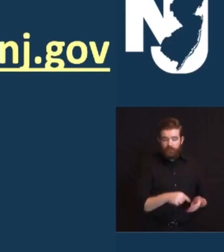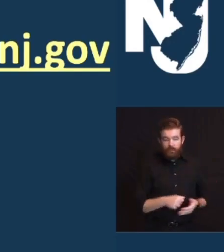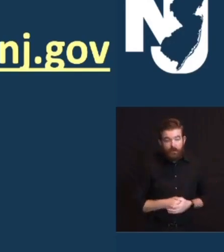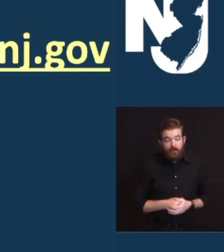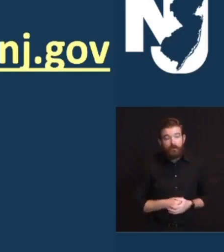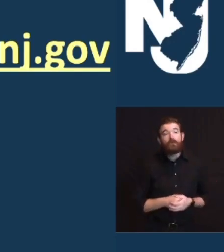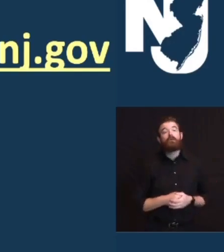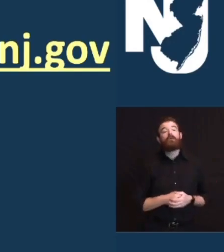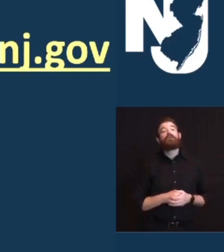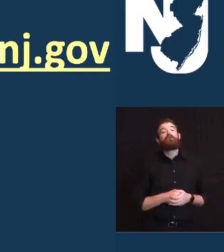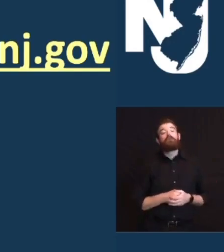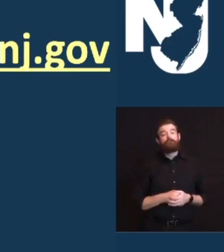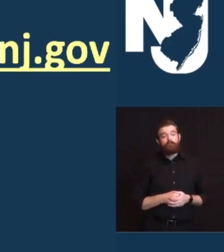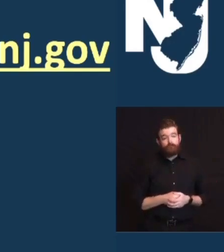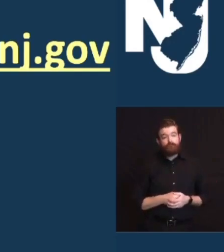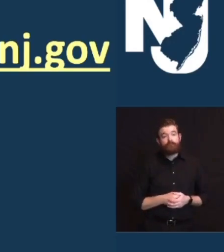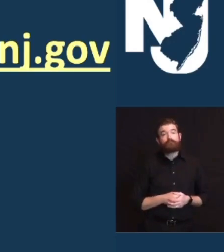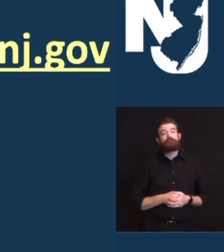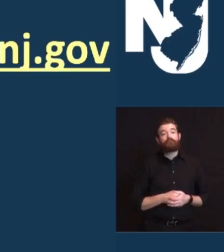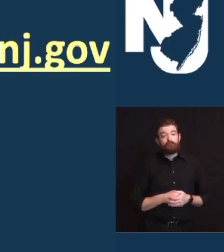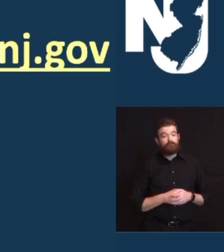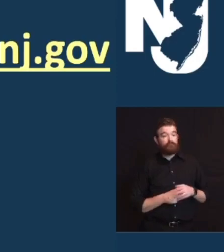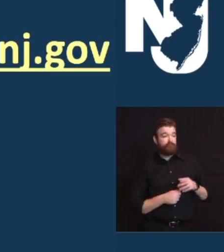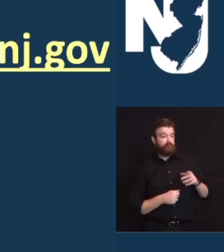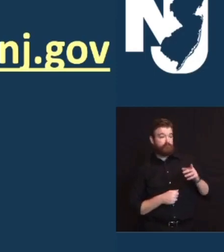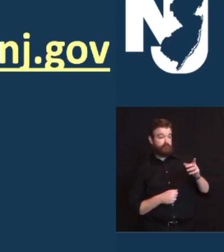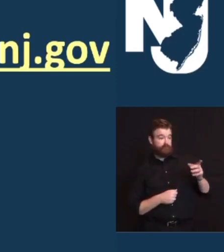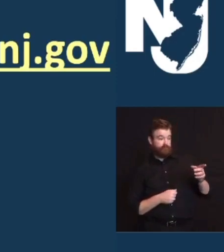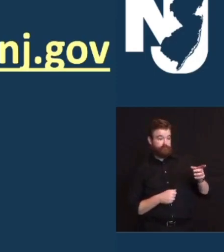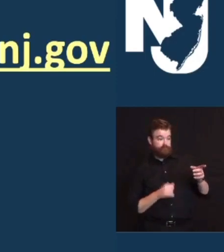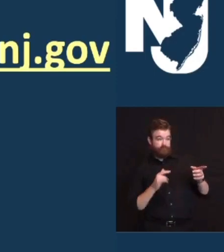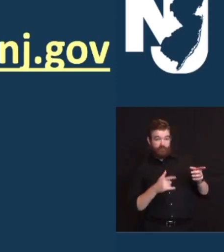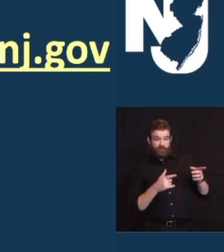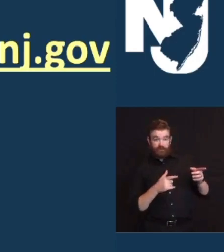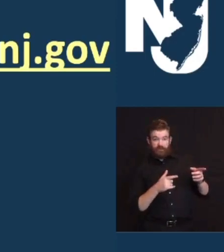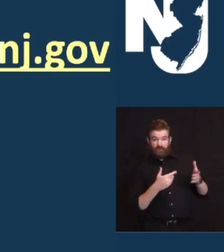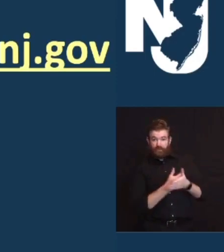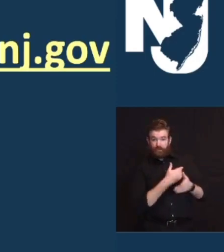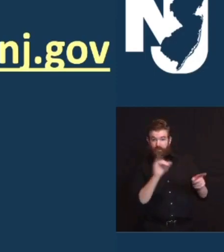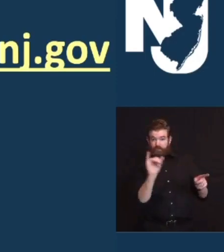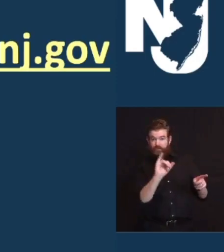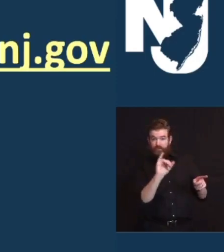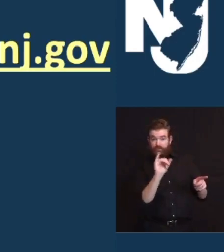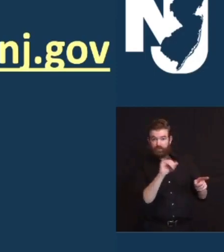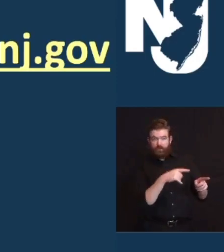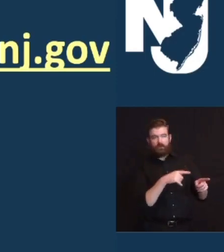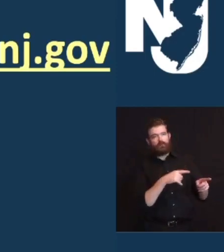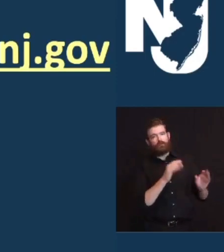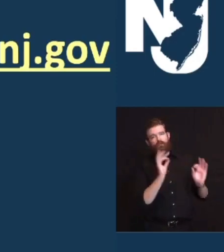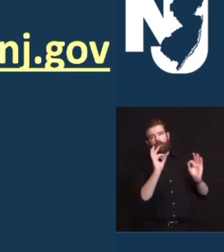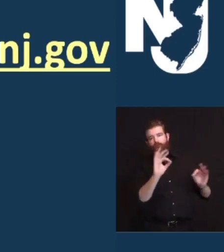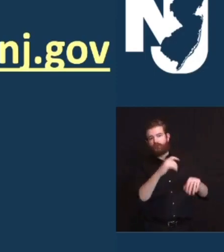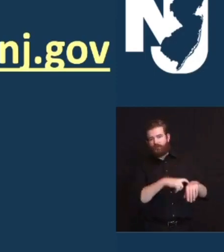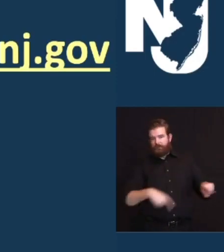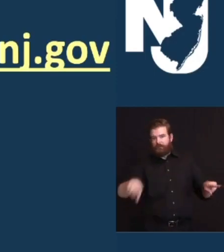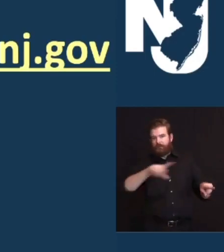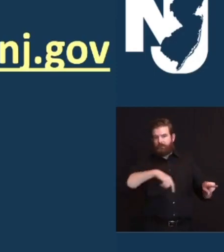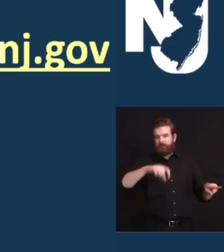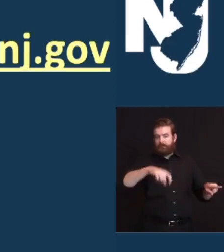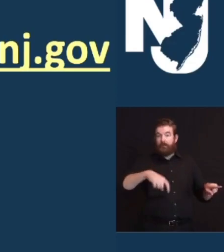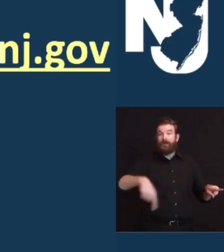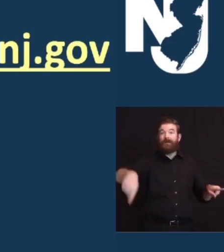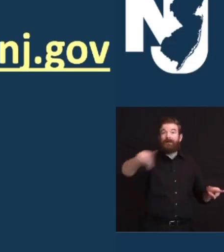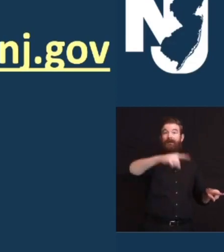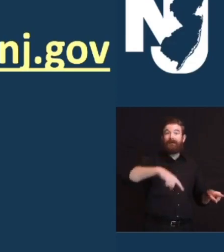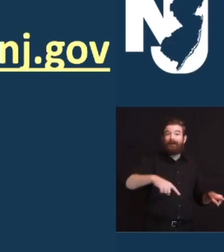be coming online at a more important time. I urge anyone who needs an affordable health care plan to check out the